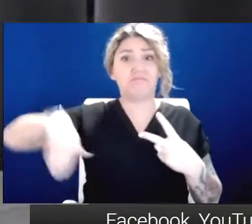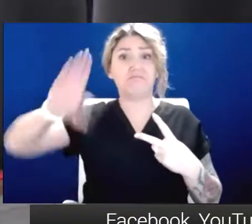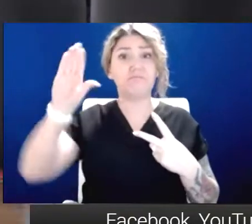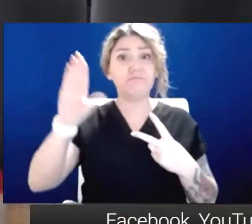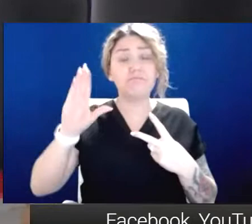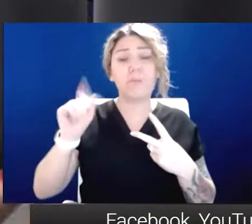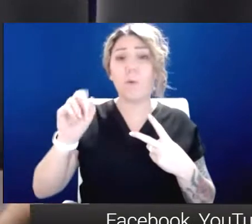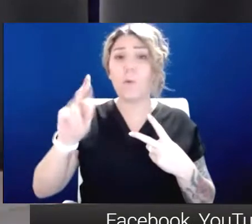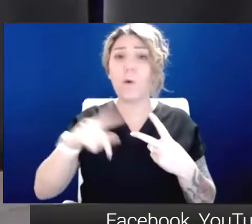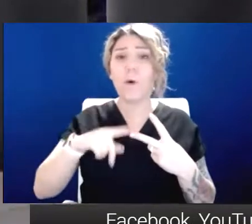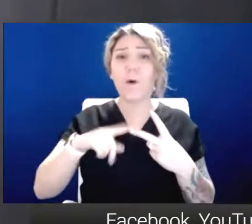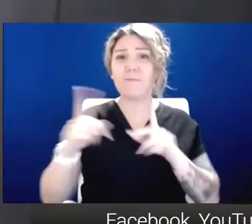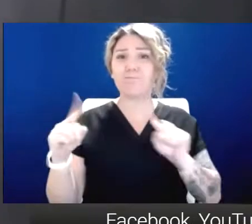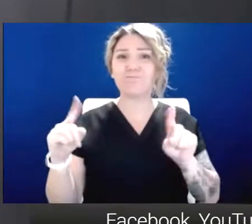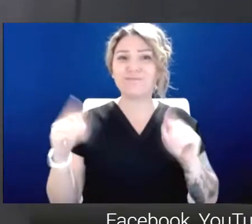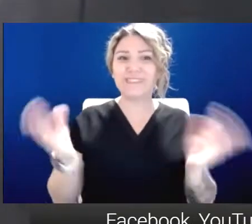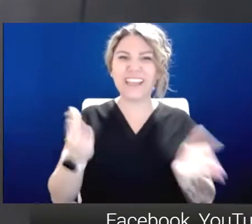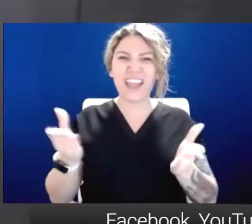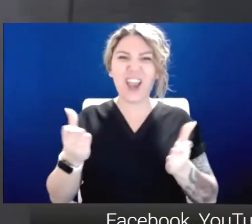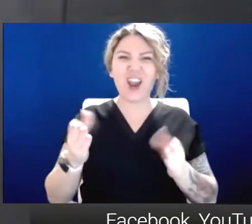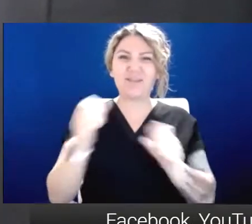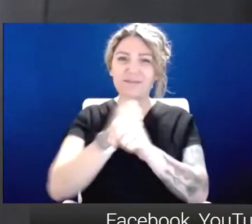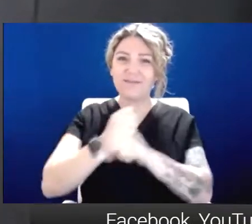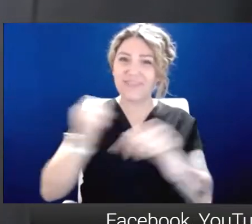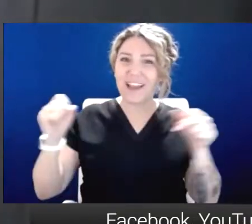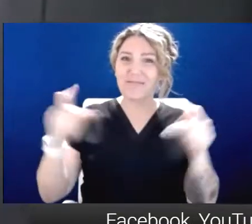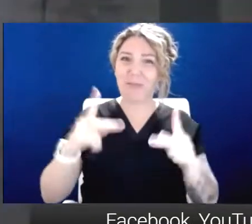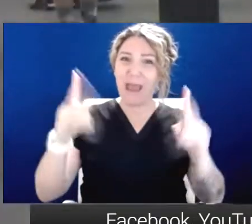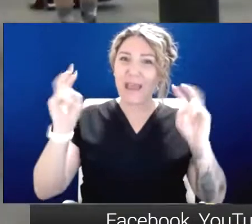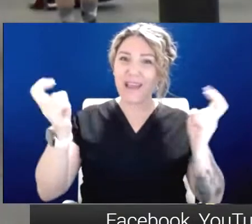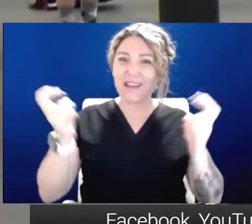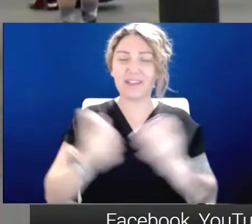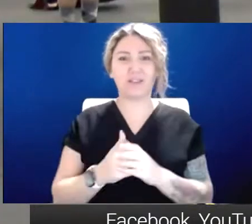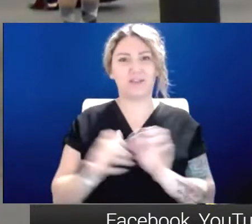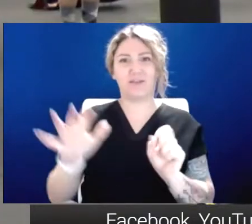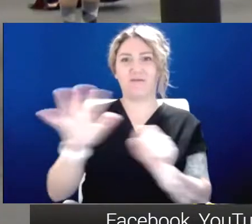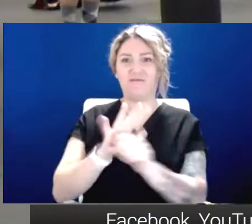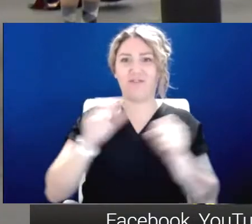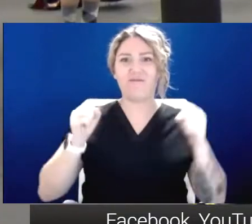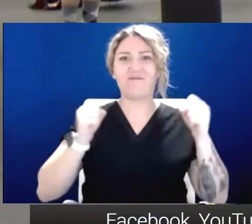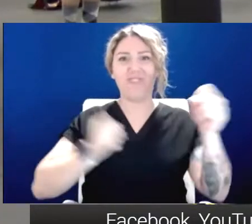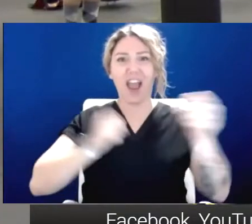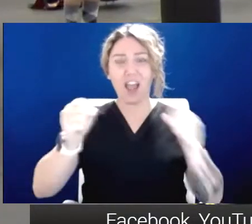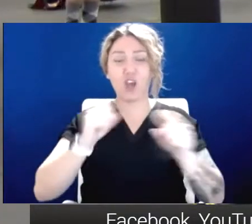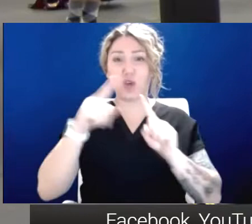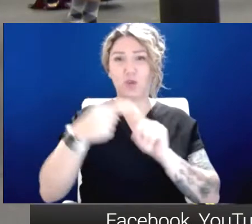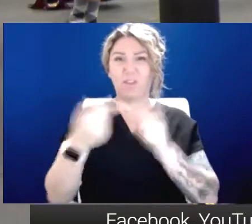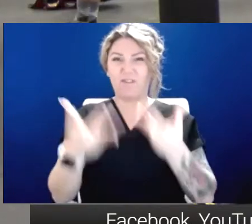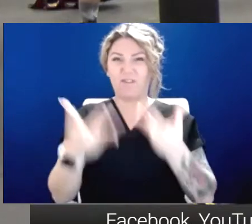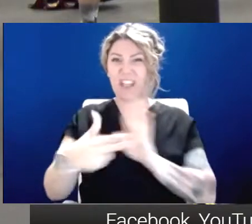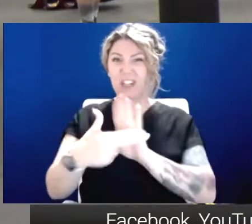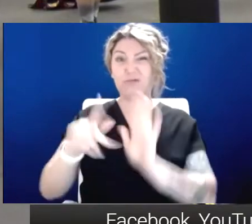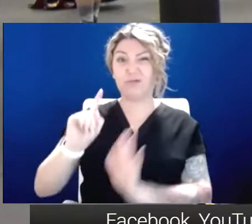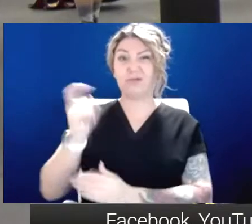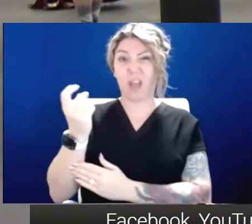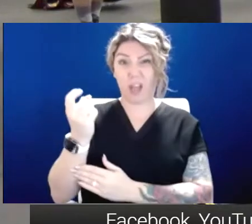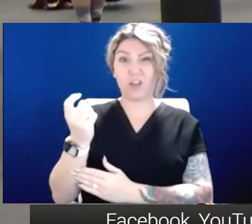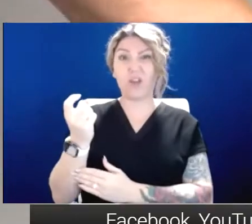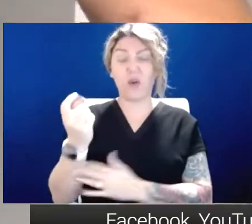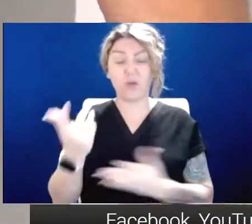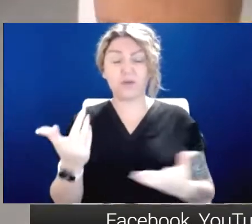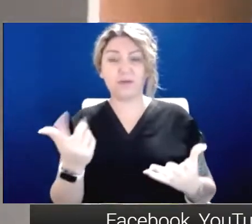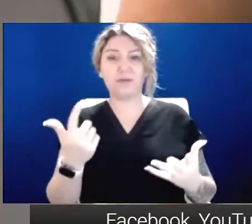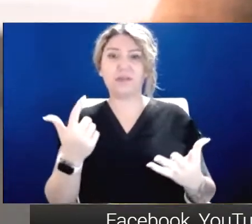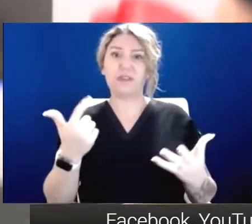you can come here and you can fight back. This gym is full of fighters. Once I was diagnosed with Parkinson's, I had resigned myself to the